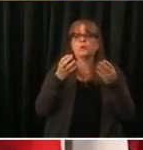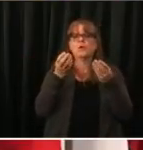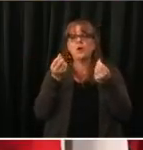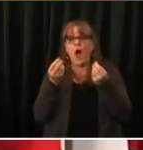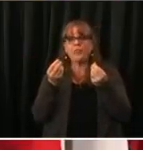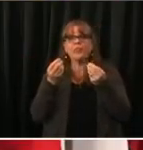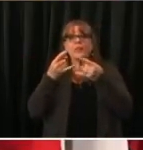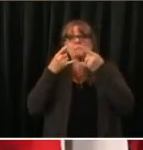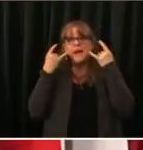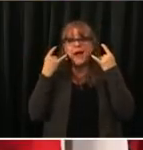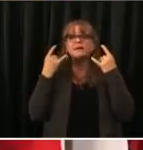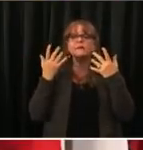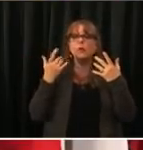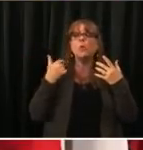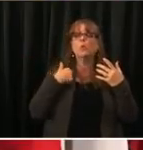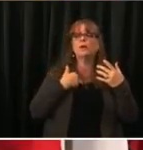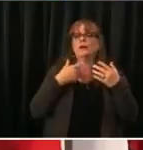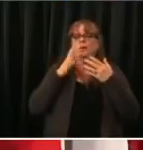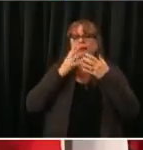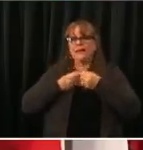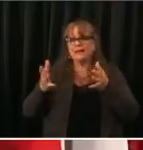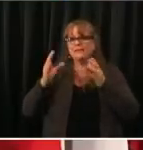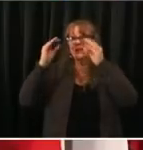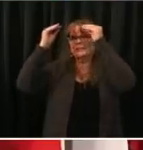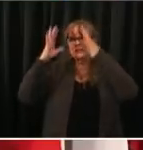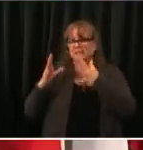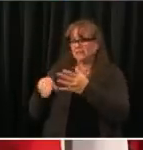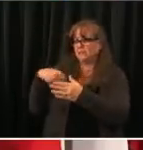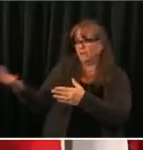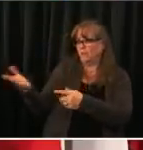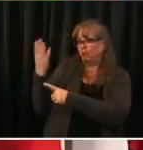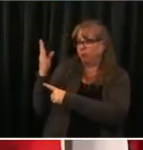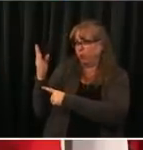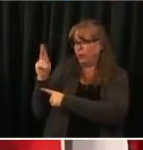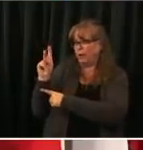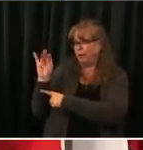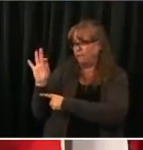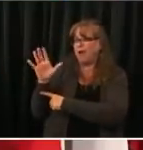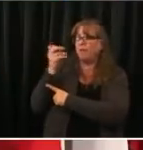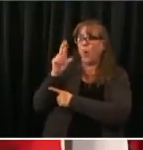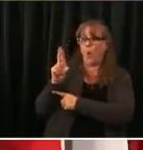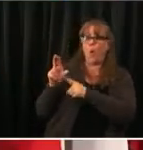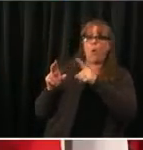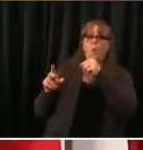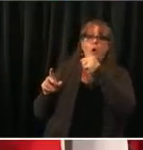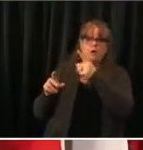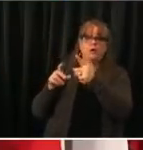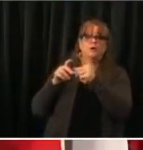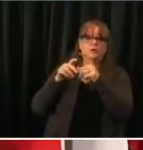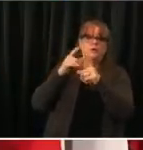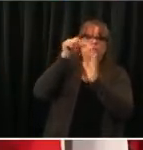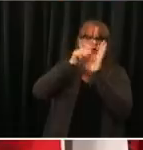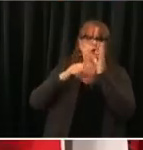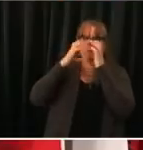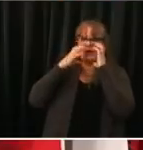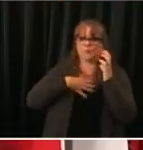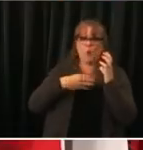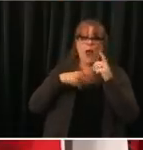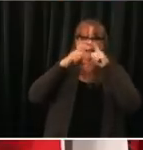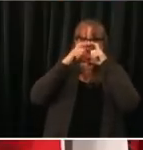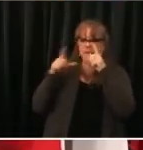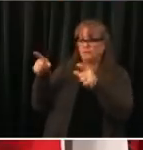So teachers can choose to have a surgical mask or a KN95 mask. And of course, many also choose to wear their